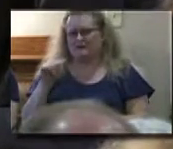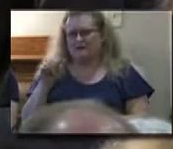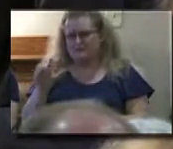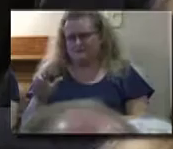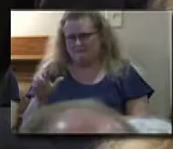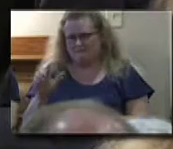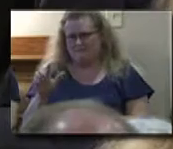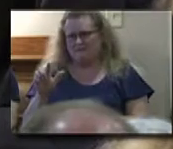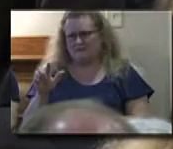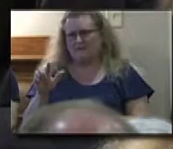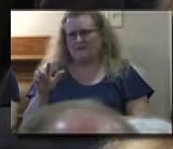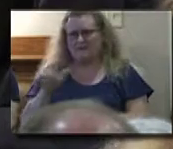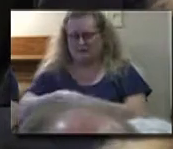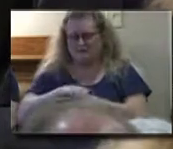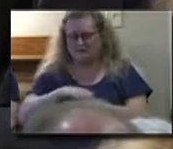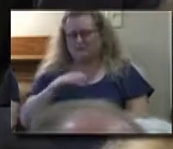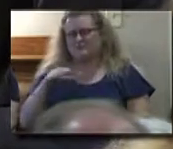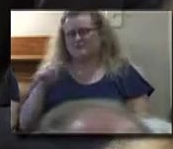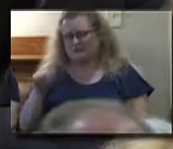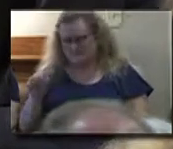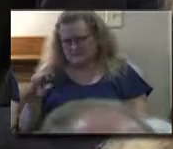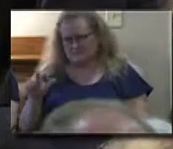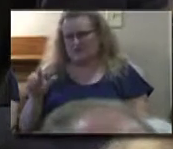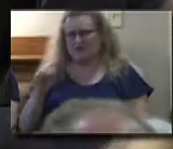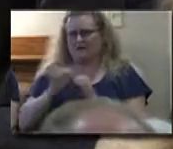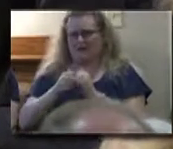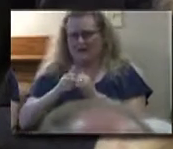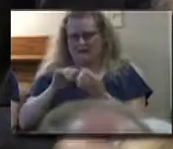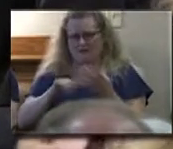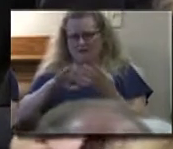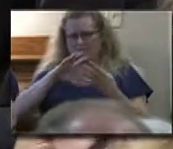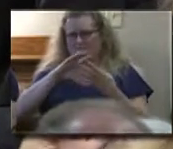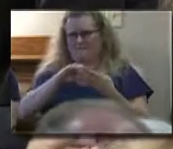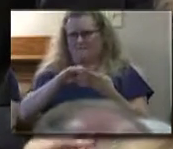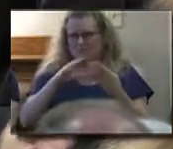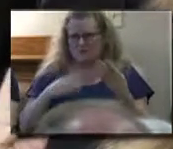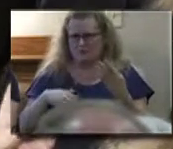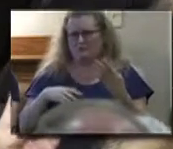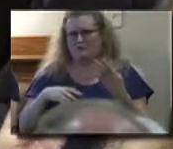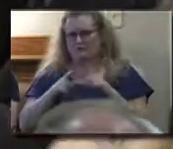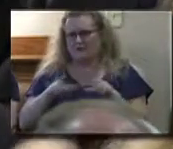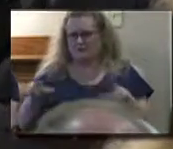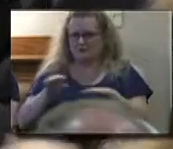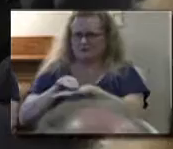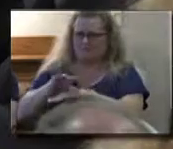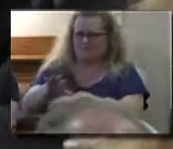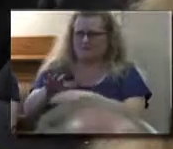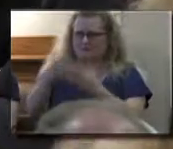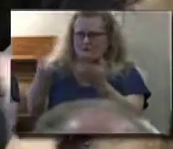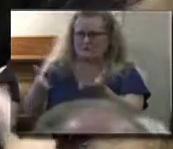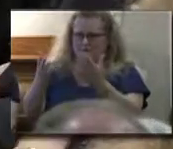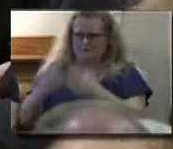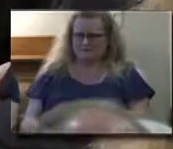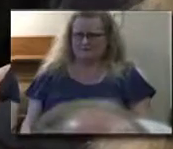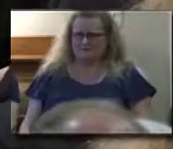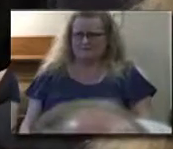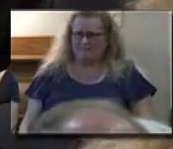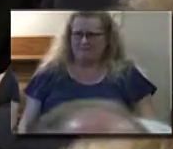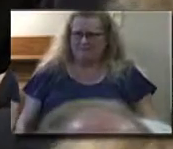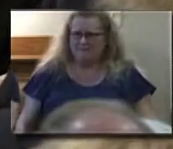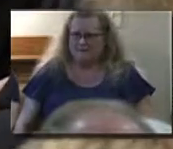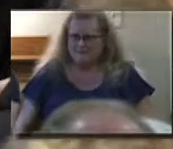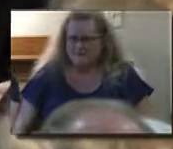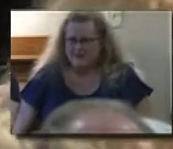ASL, or English and ASL, and how those four languages influenced her.